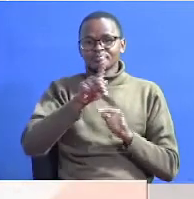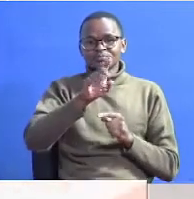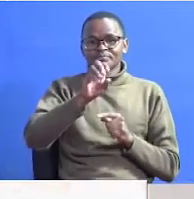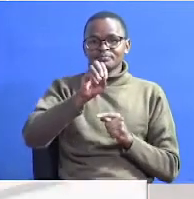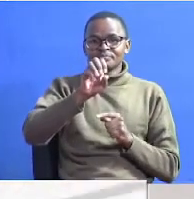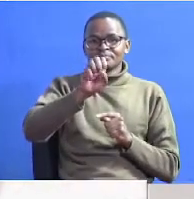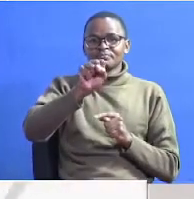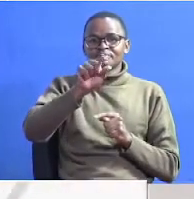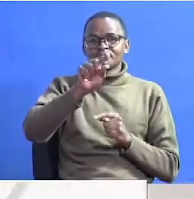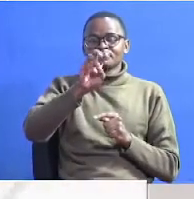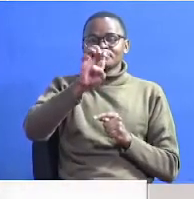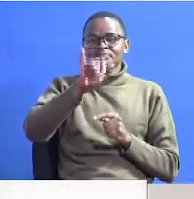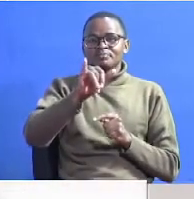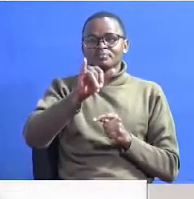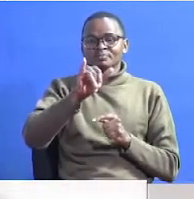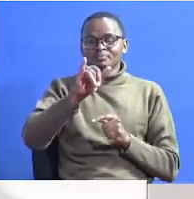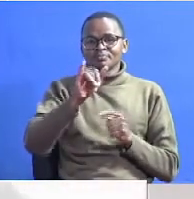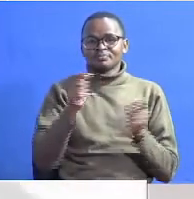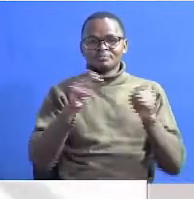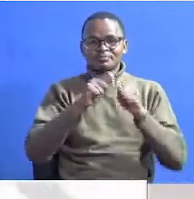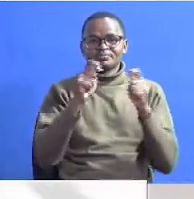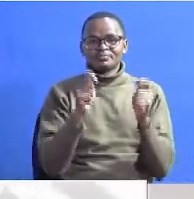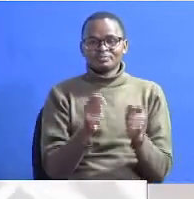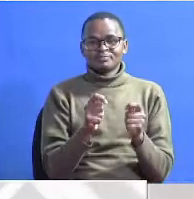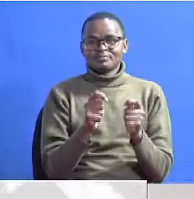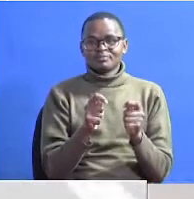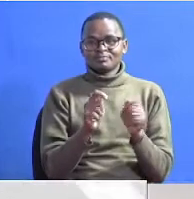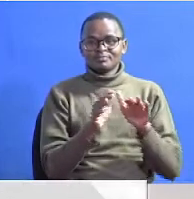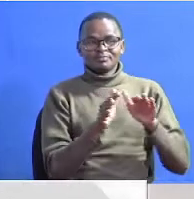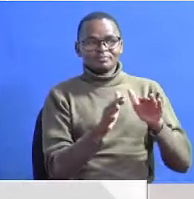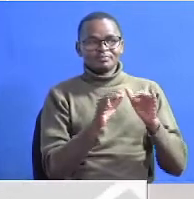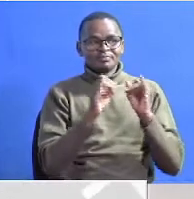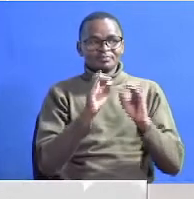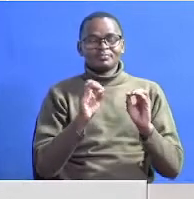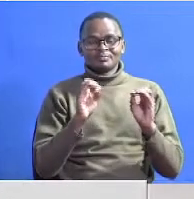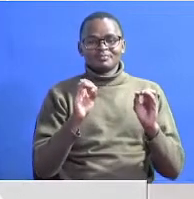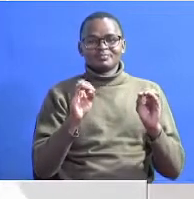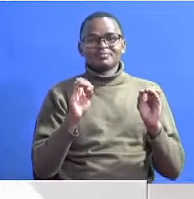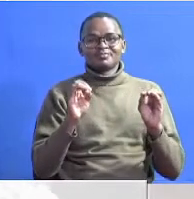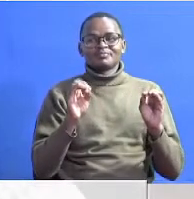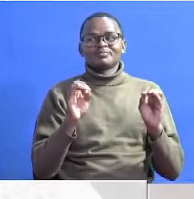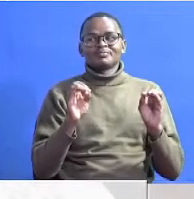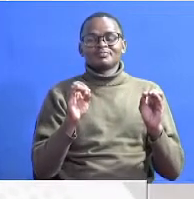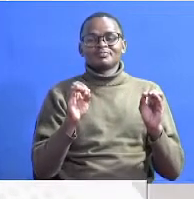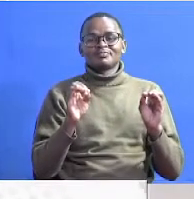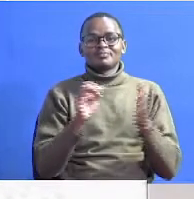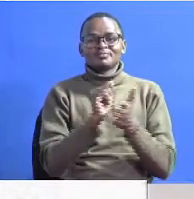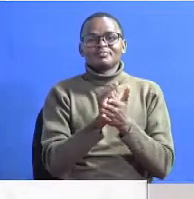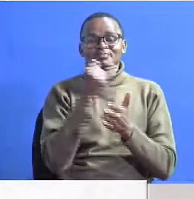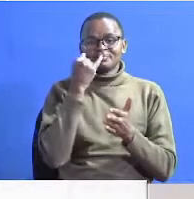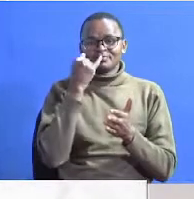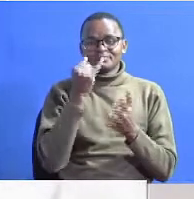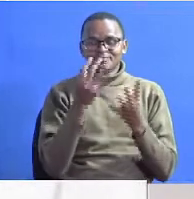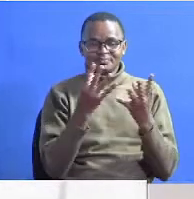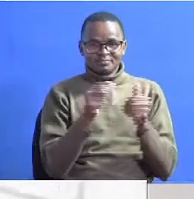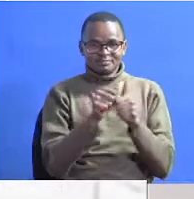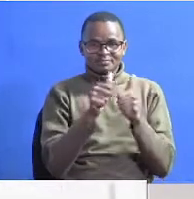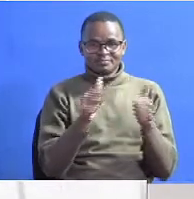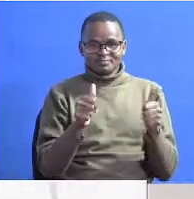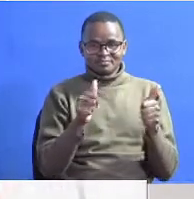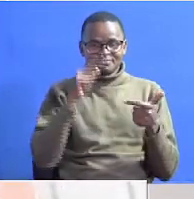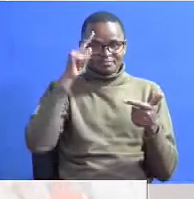You're bringing, turning every stone. You left none of the stones unturned. That is so impressive, of course,